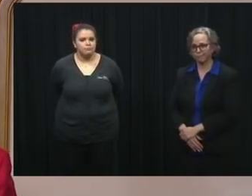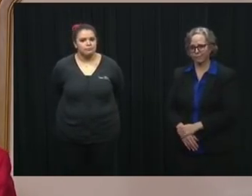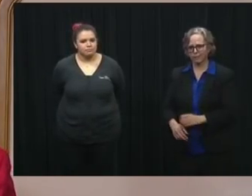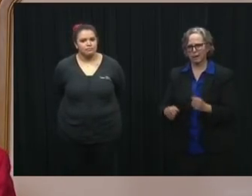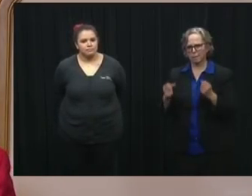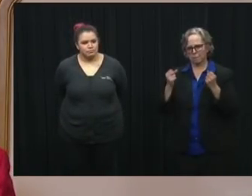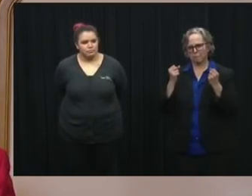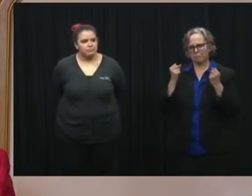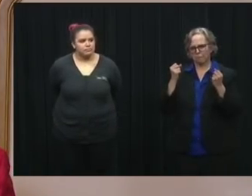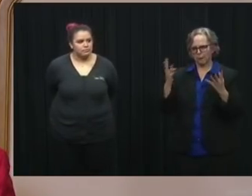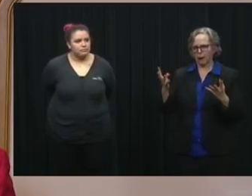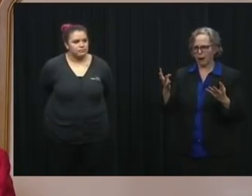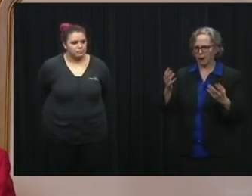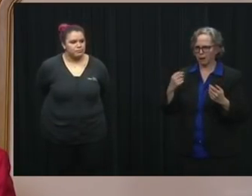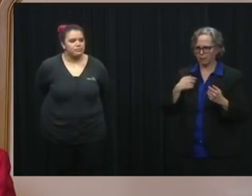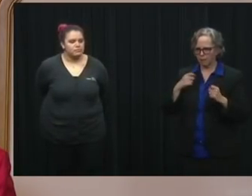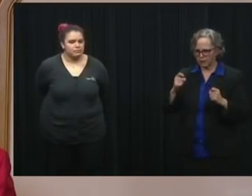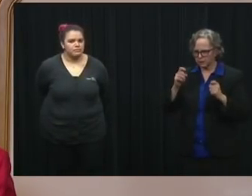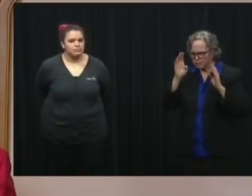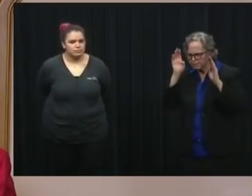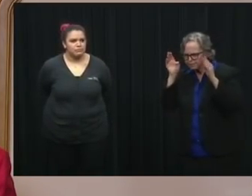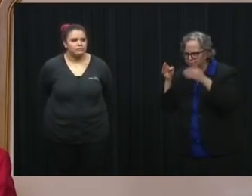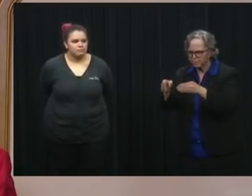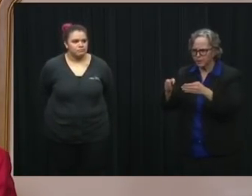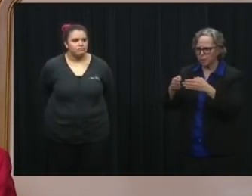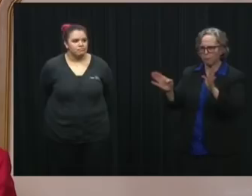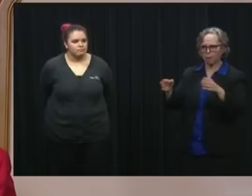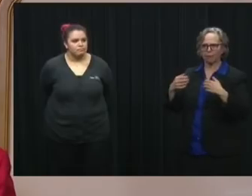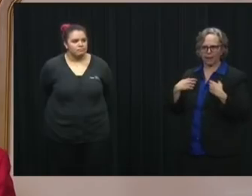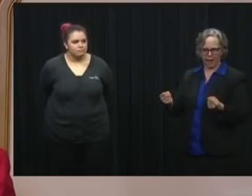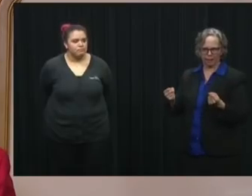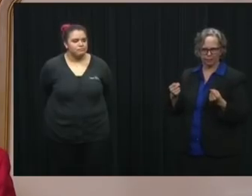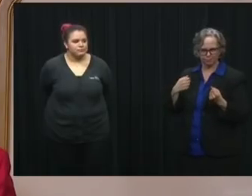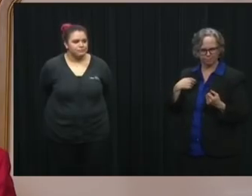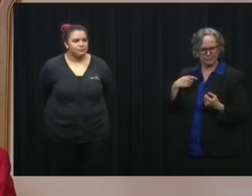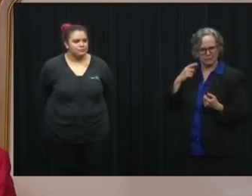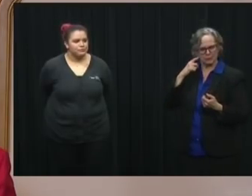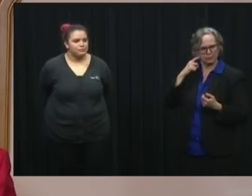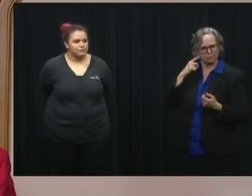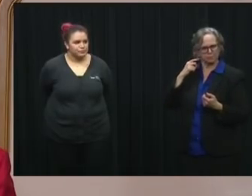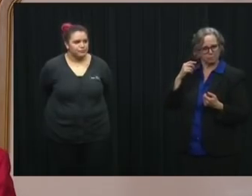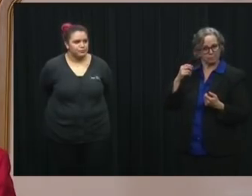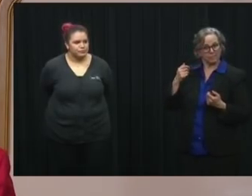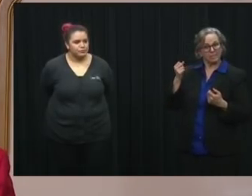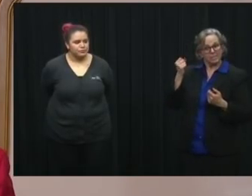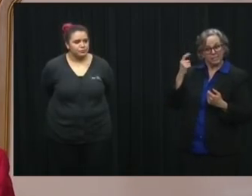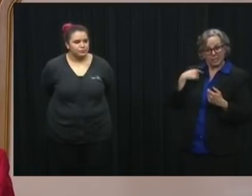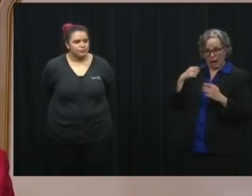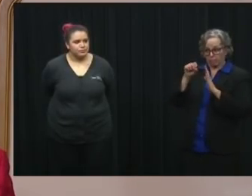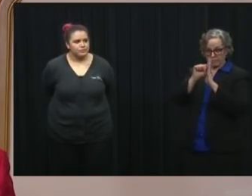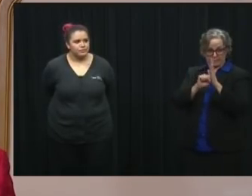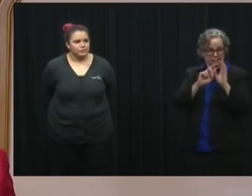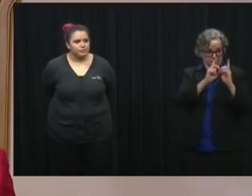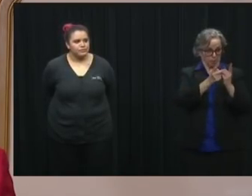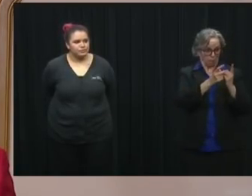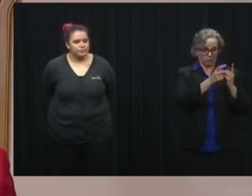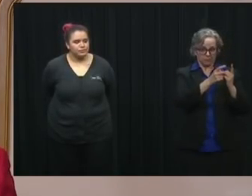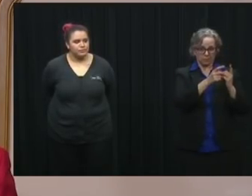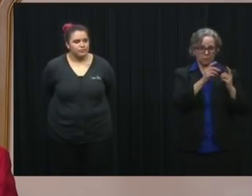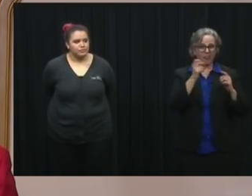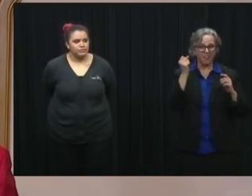health. In Ohio, we have the state health department, but we also have 113 local